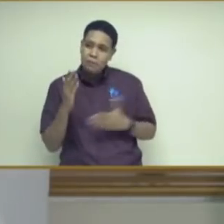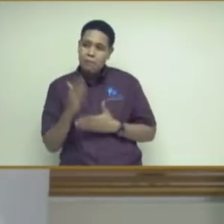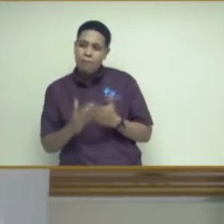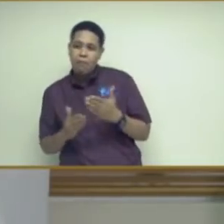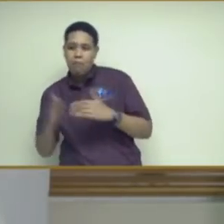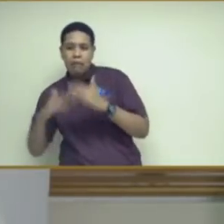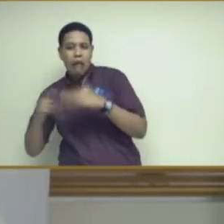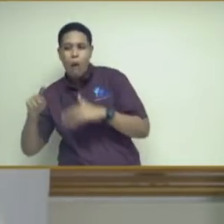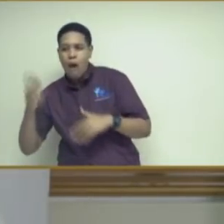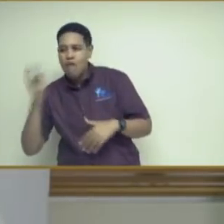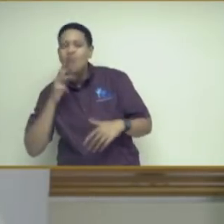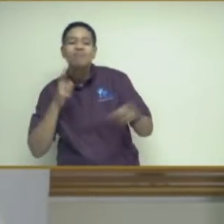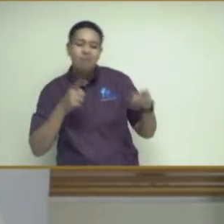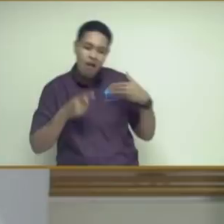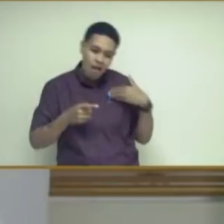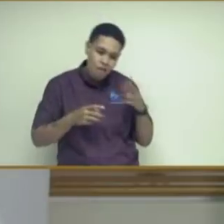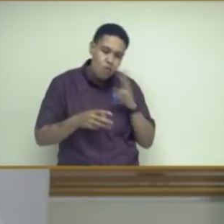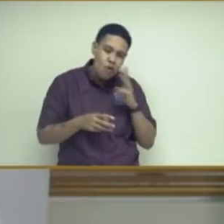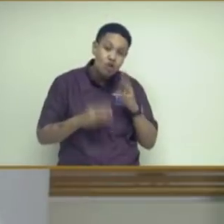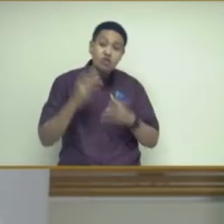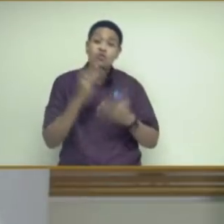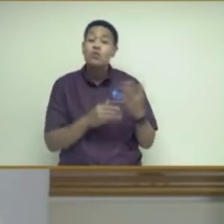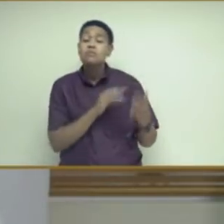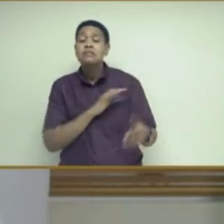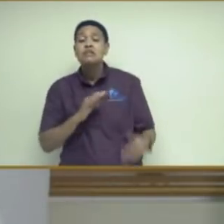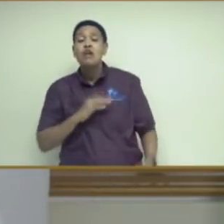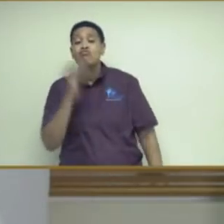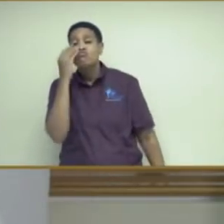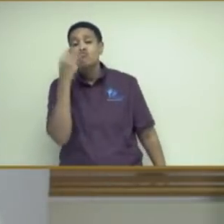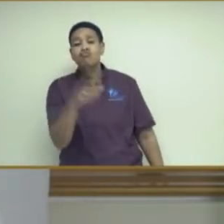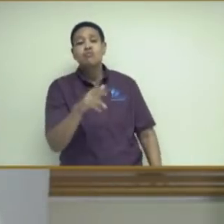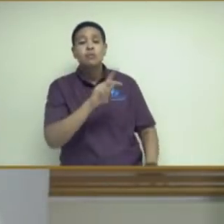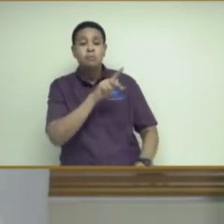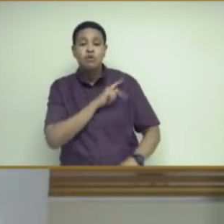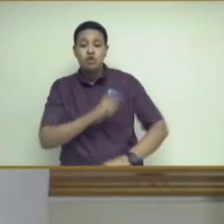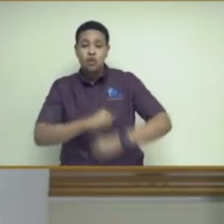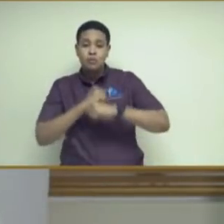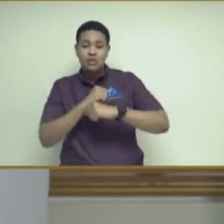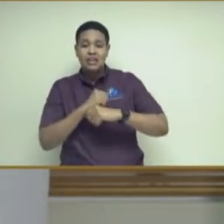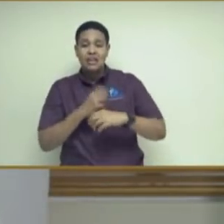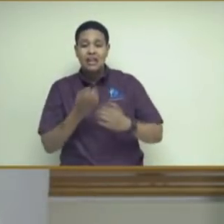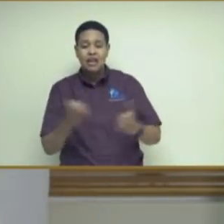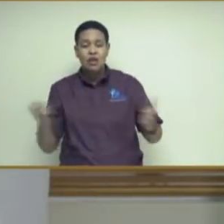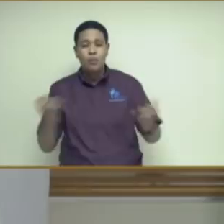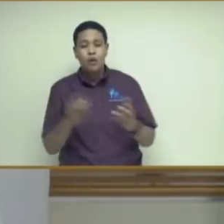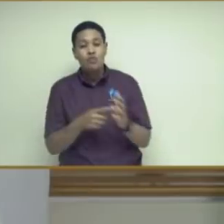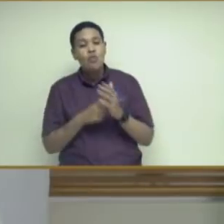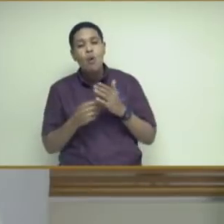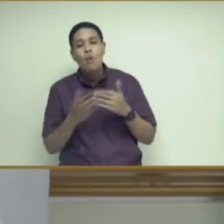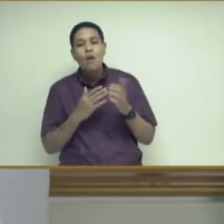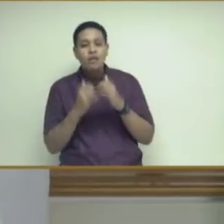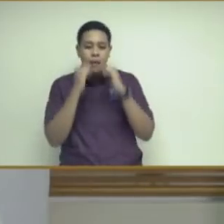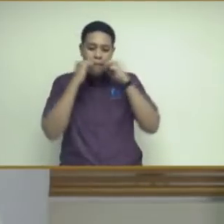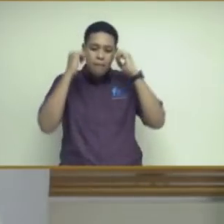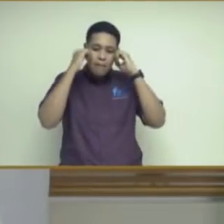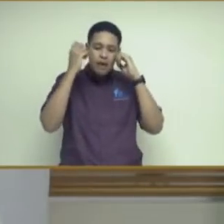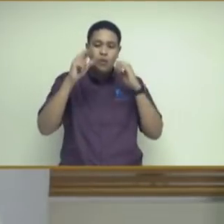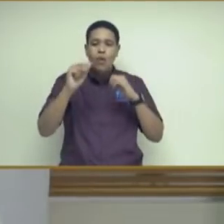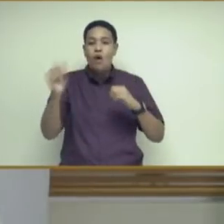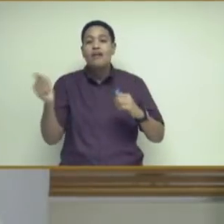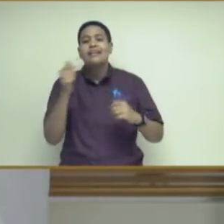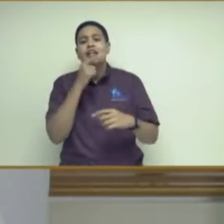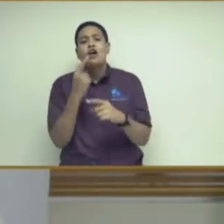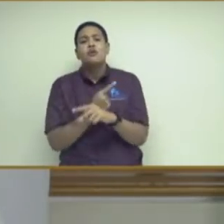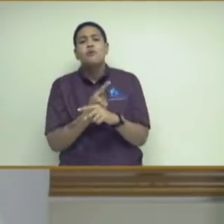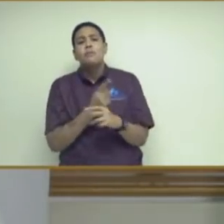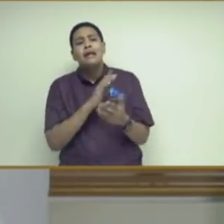Staff not complying with the PPE requirement, whether wearing of masks or otherwise. Inappropriate